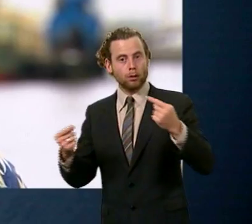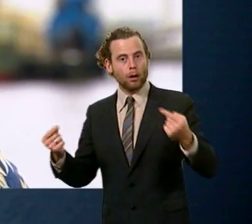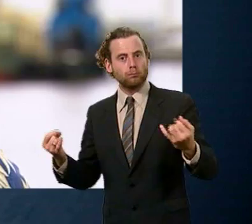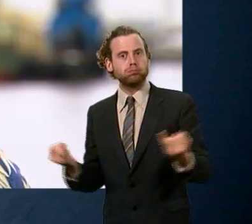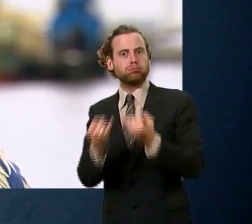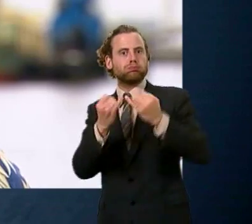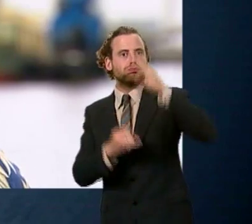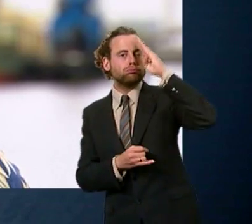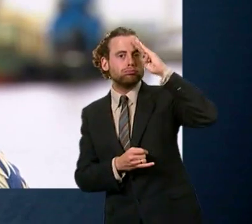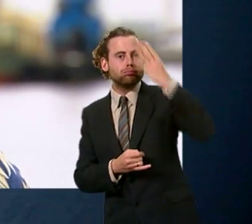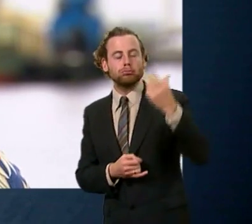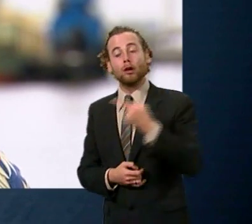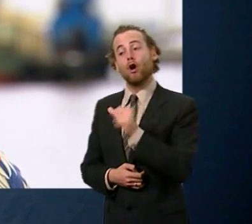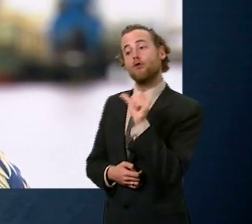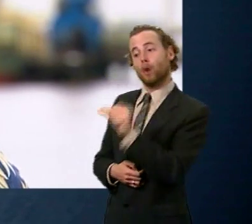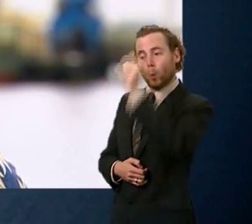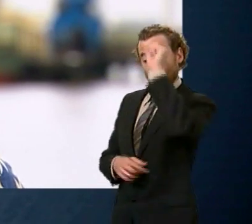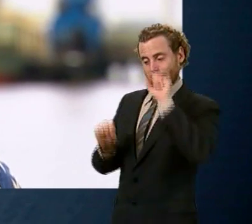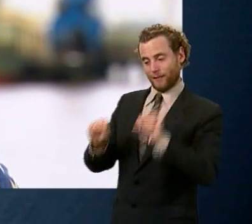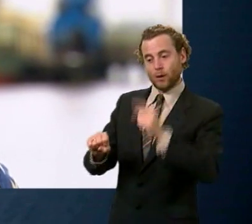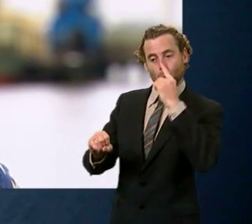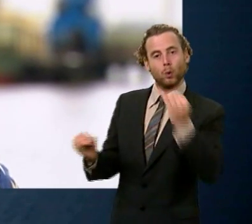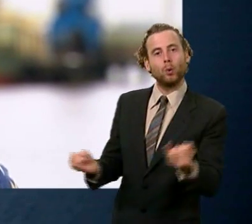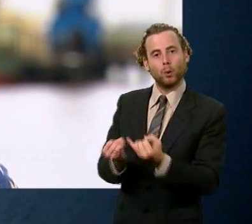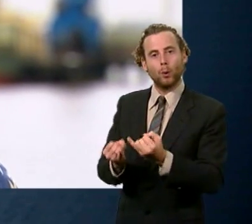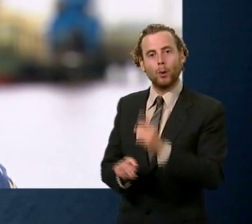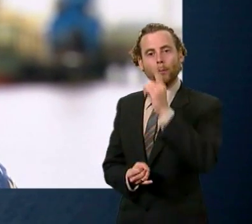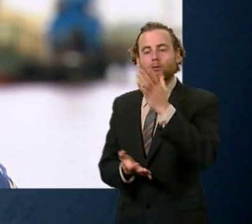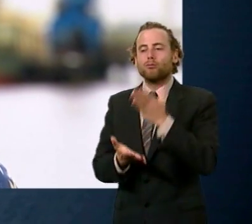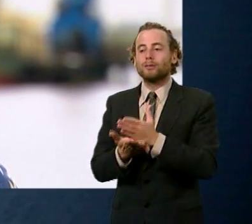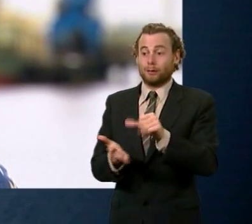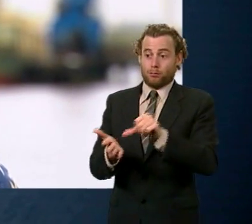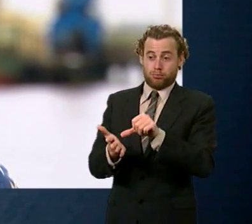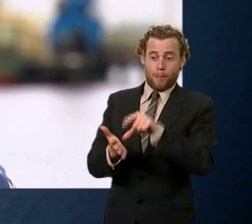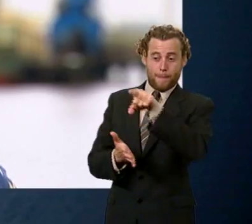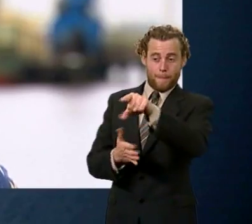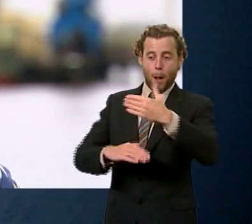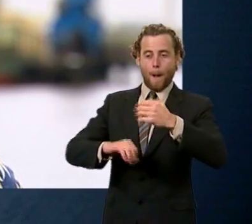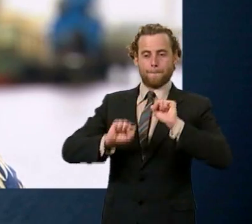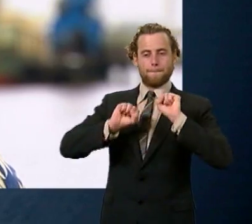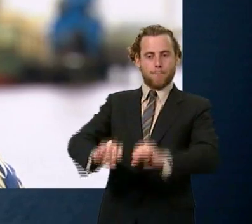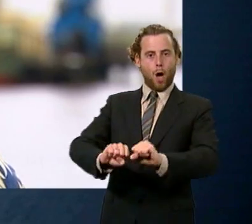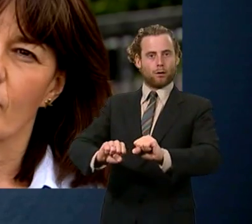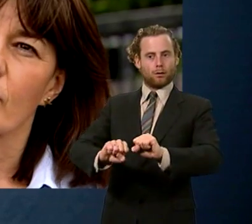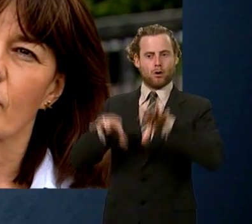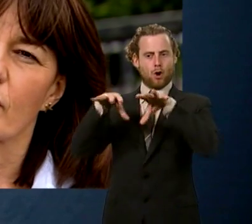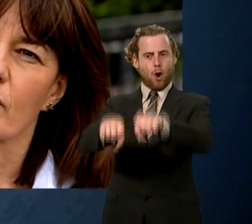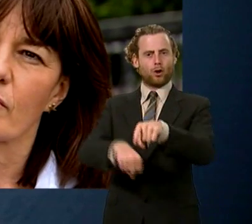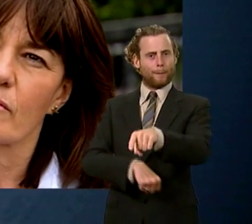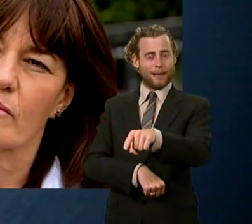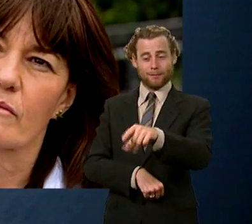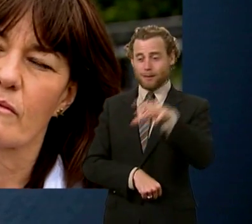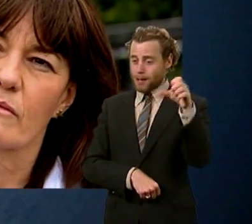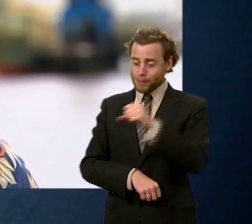I believe that if the real problem here is the occupation, the blockade. That is the problem. It must end. Now,